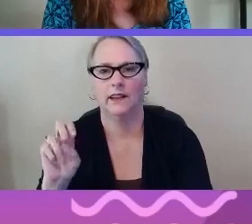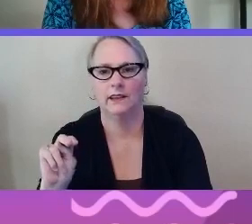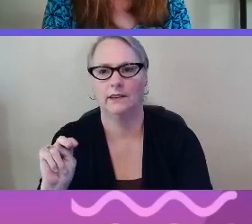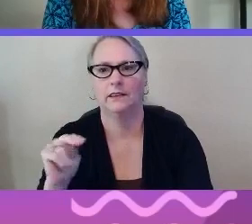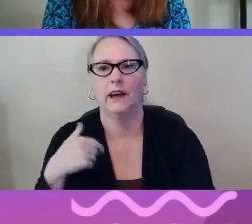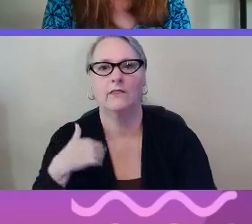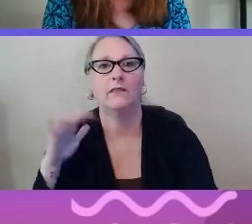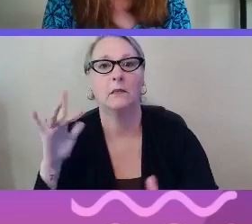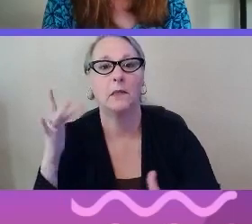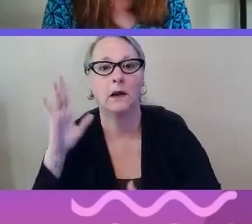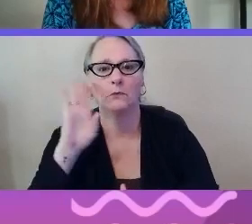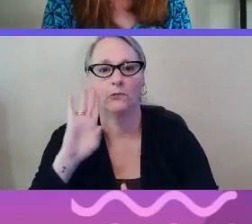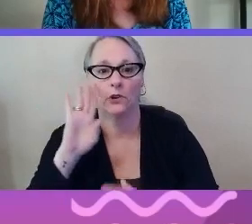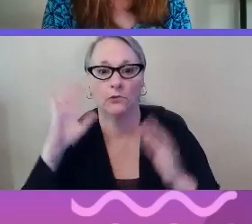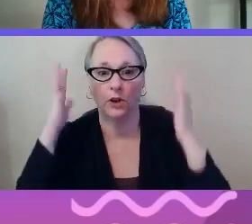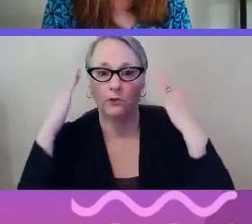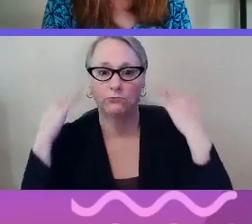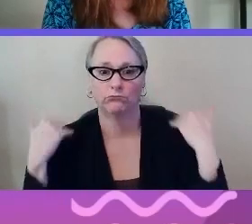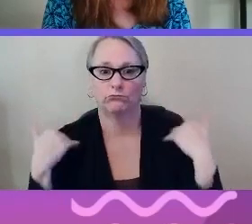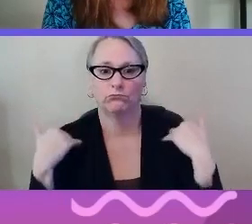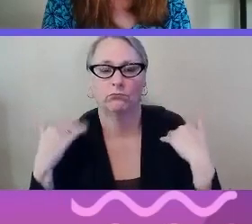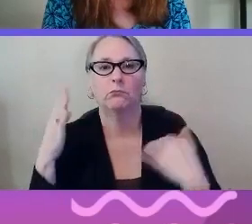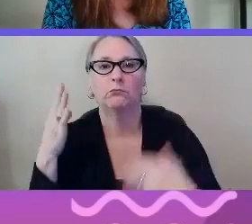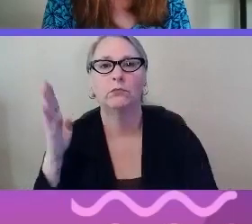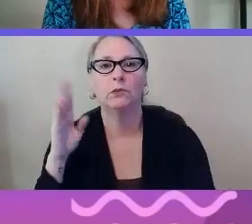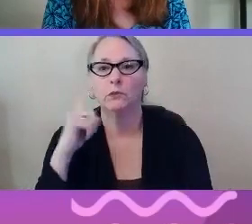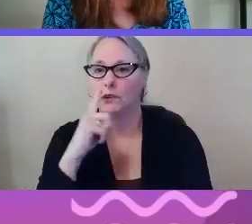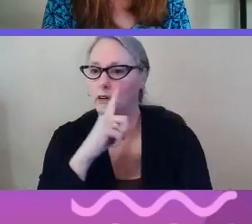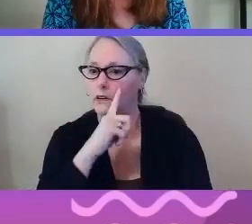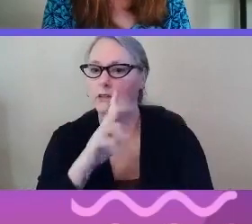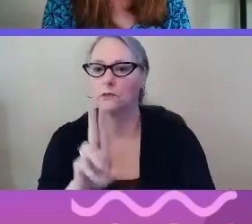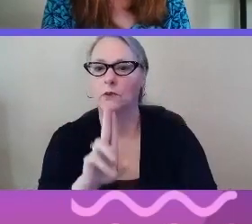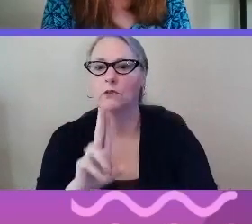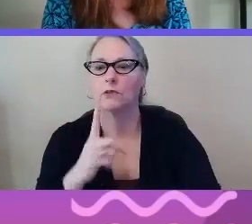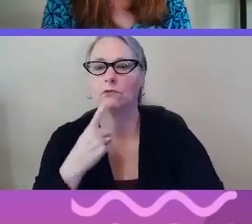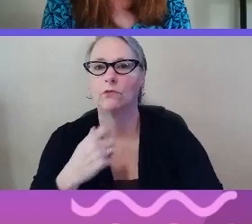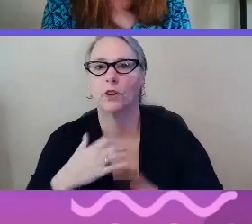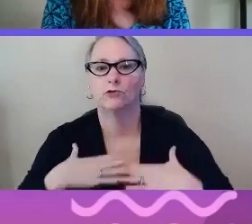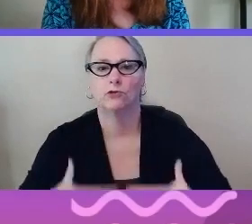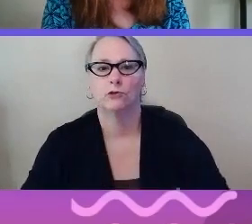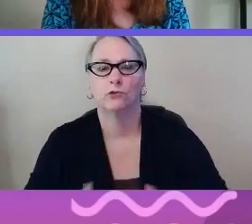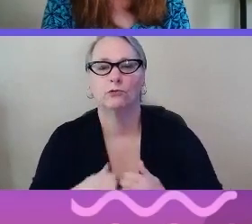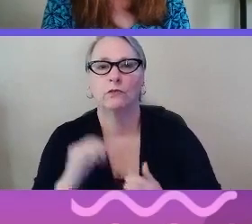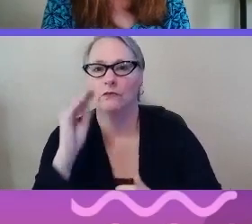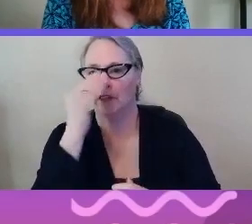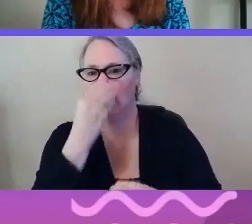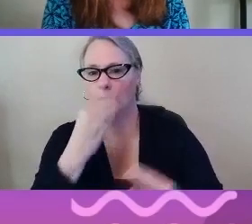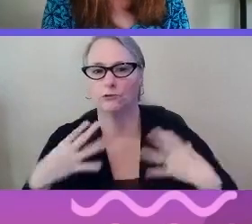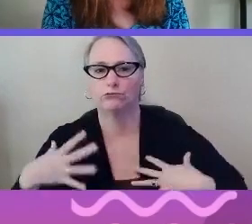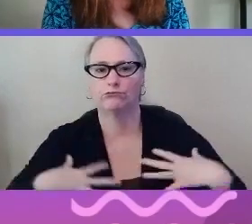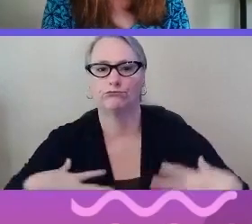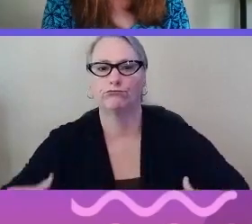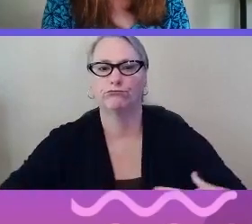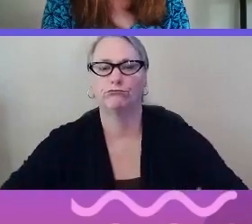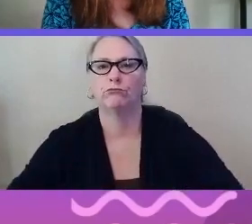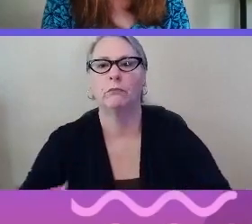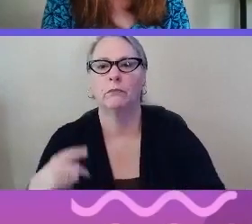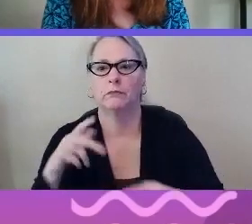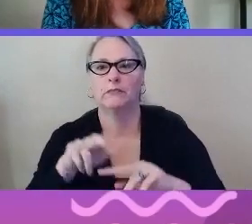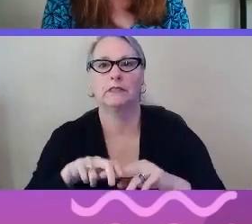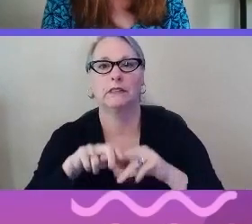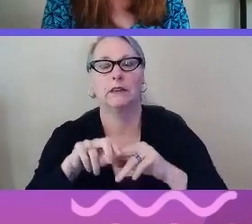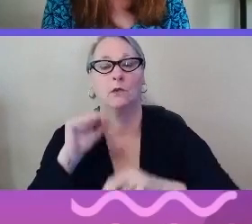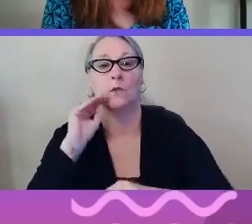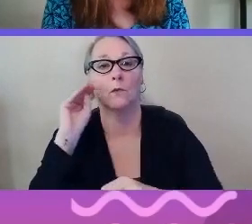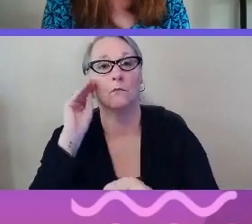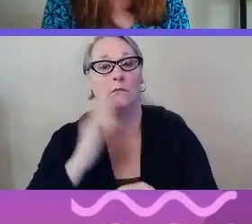brown hair that comes to my shoulders. I have blue eyes. I'm wearing a red shirt with some flowers on it. I'm sitting in my office at home today